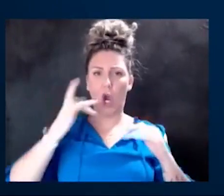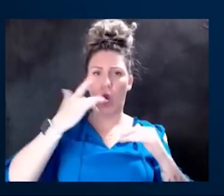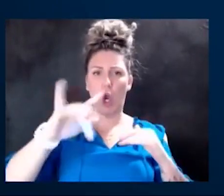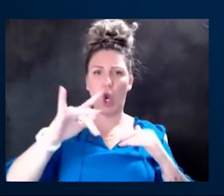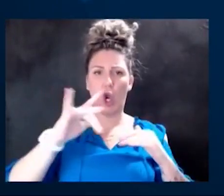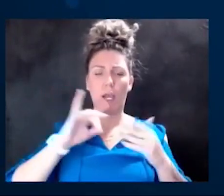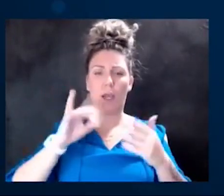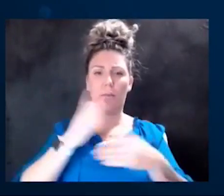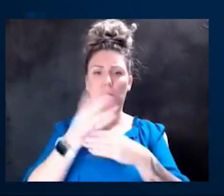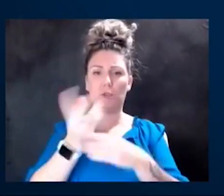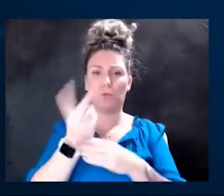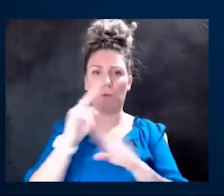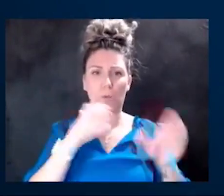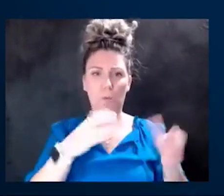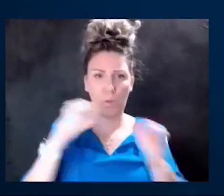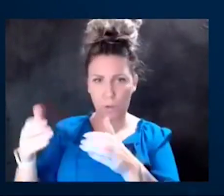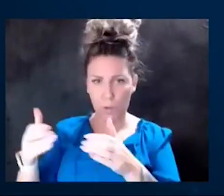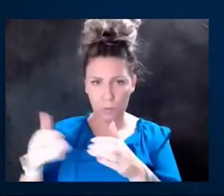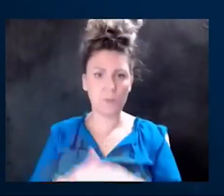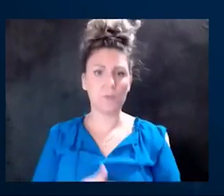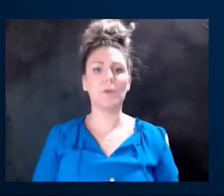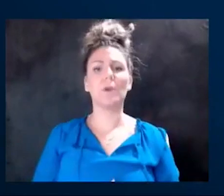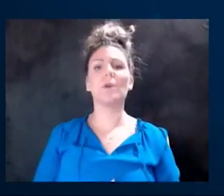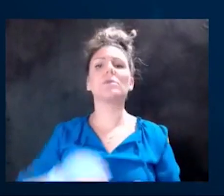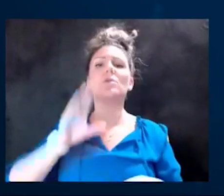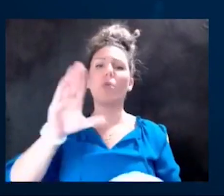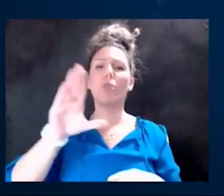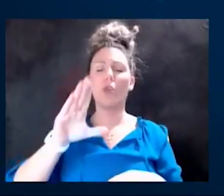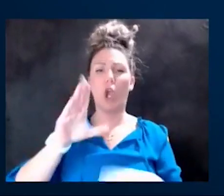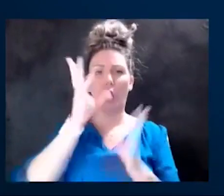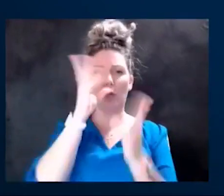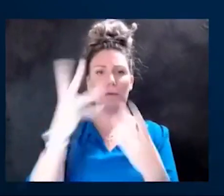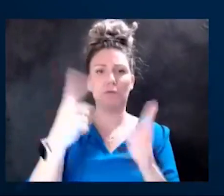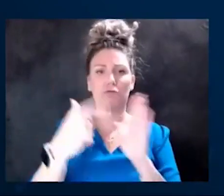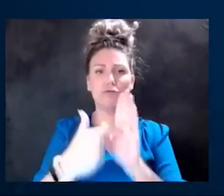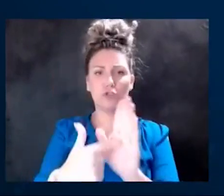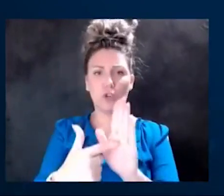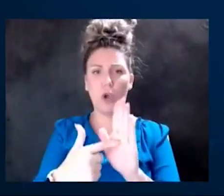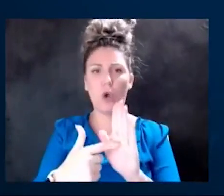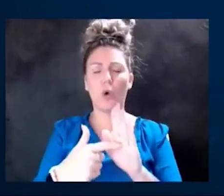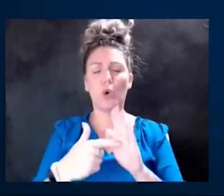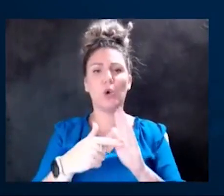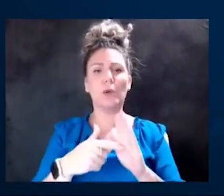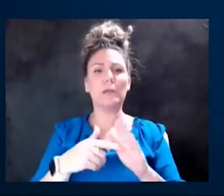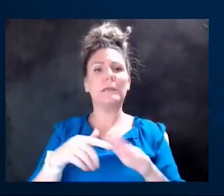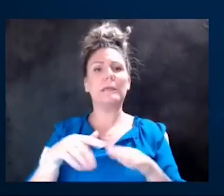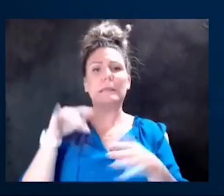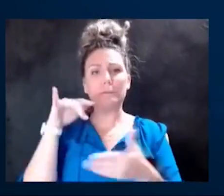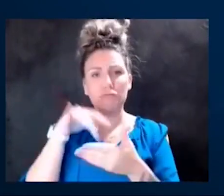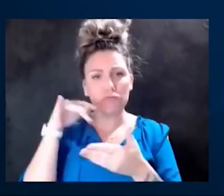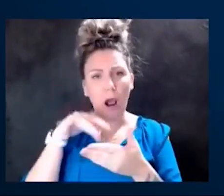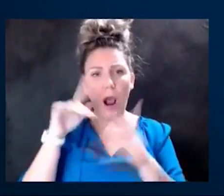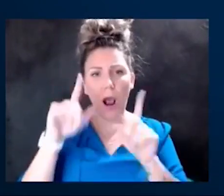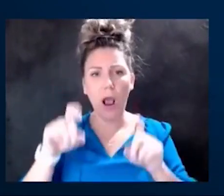So this is what we're seeing, what their data were showing us in their trials about the symptoms people had